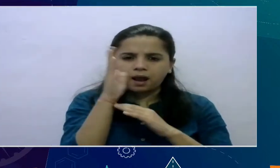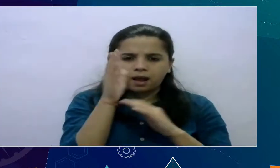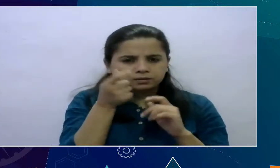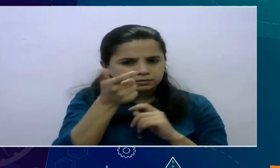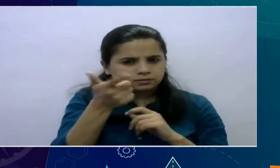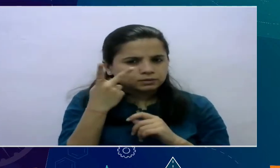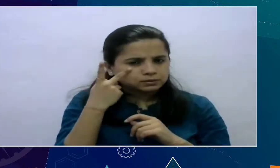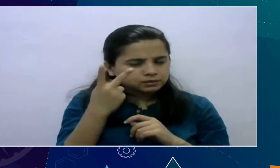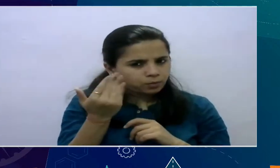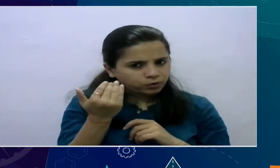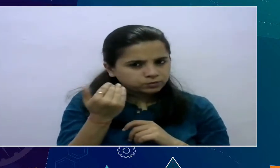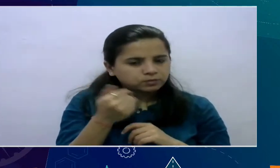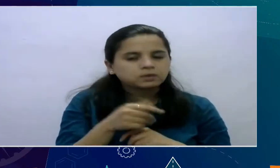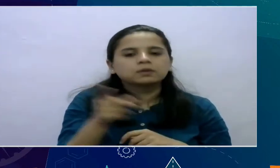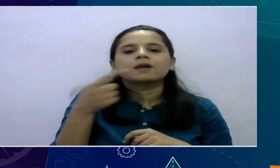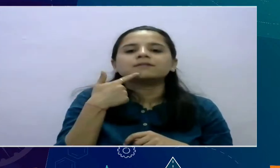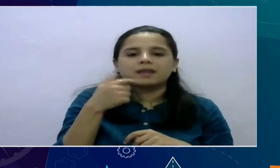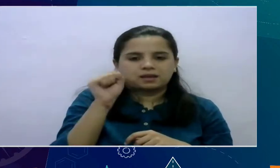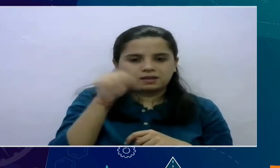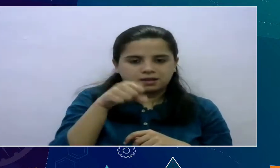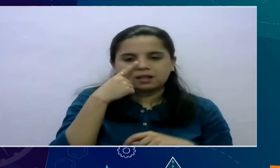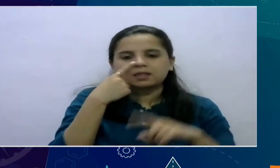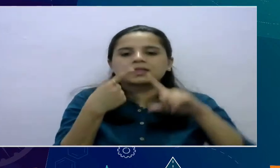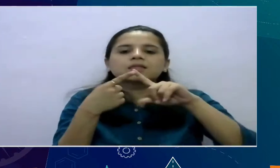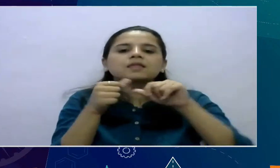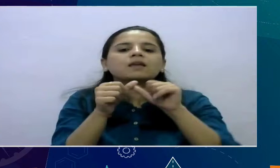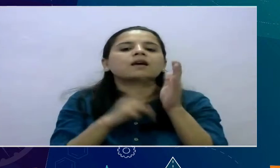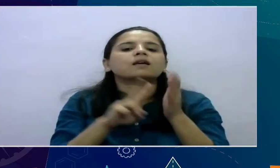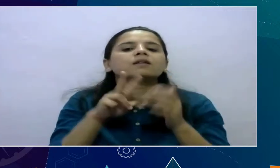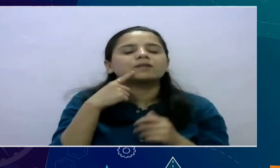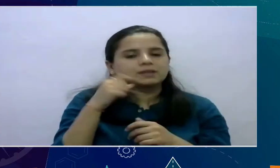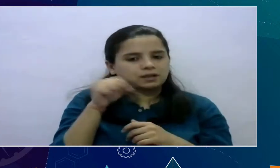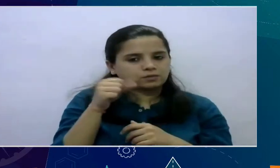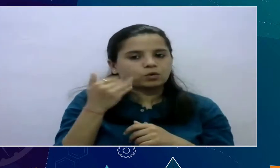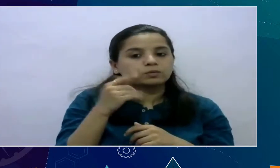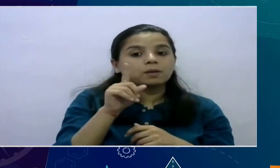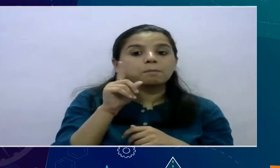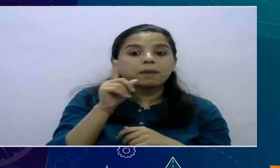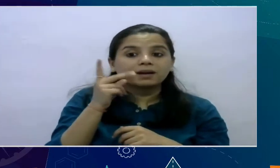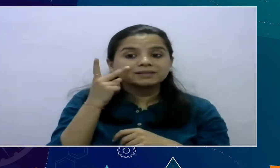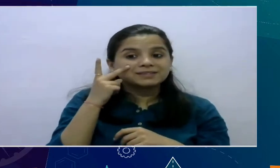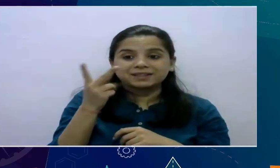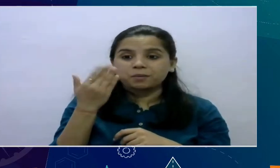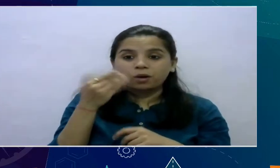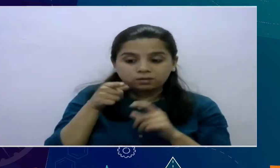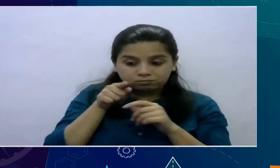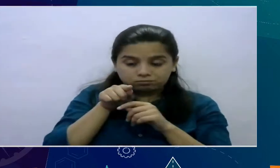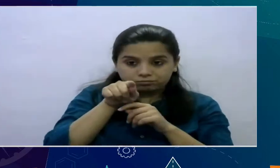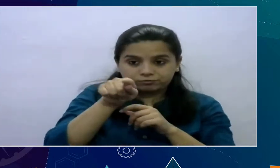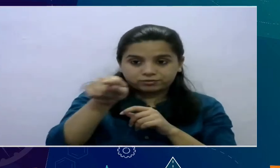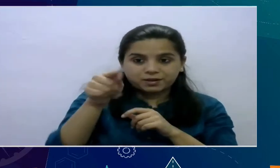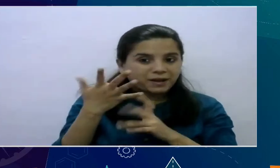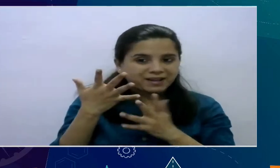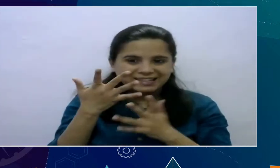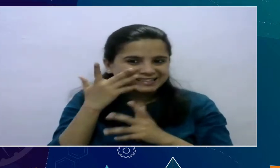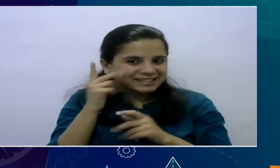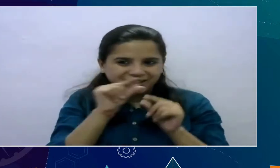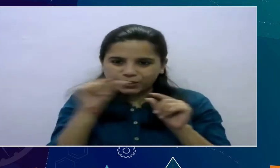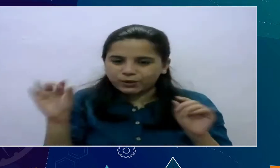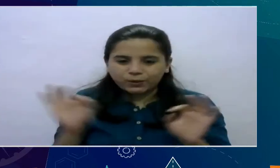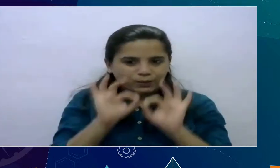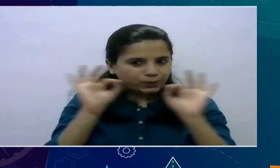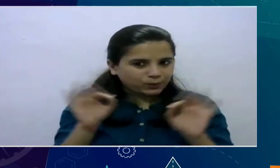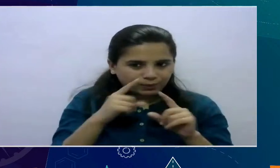Yes, yes. The red light I can see. Yes, but then you cannot see the path. Can you? Not possible.